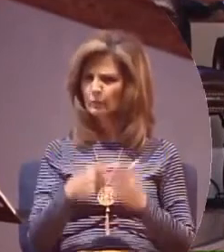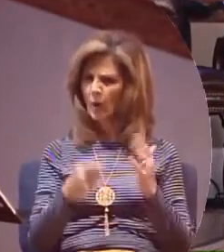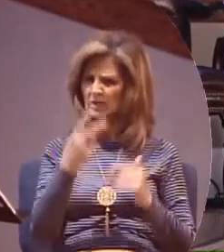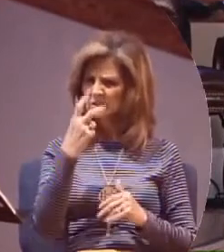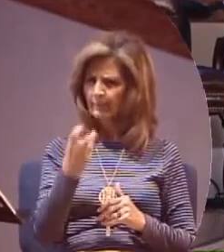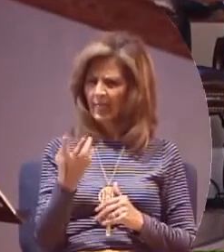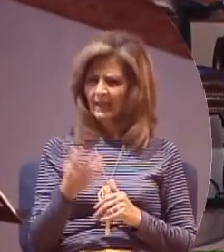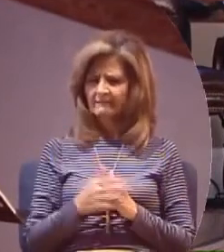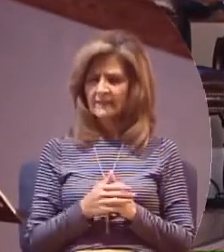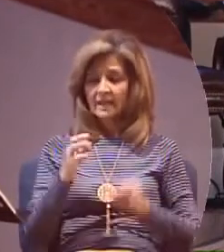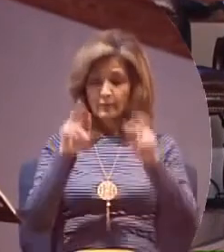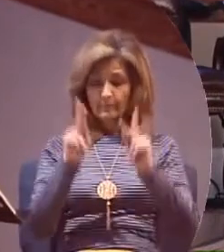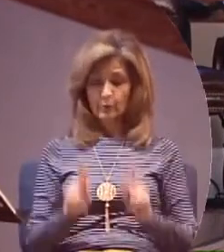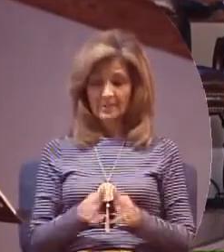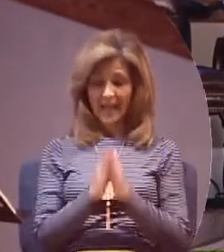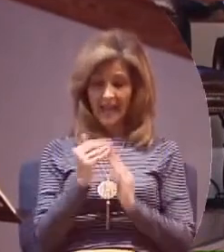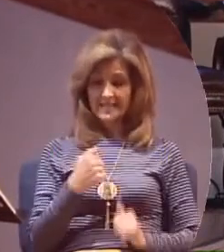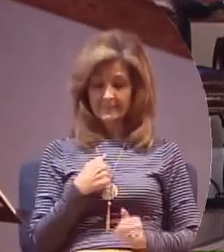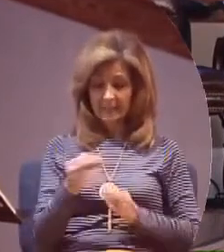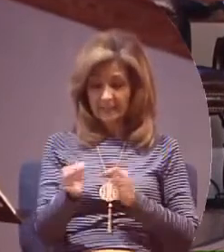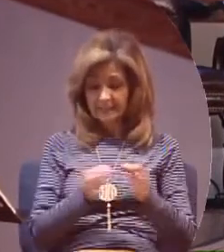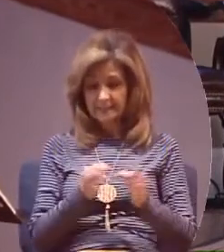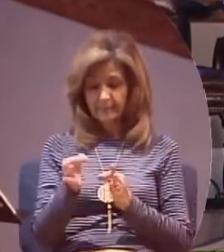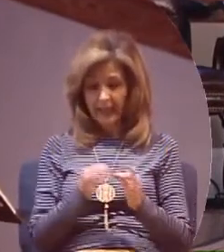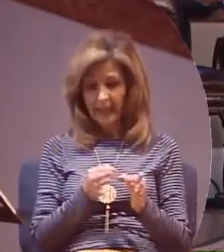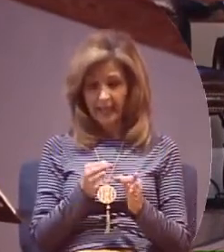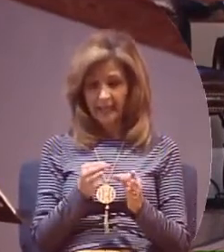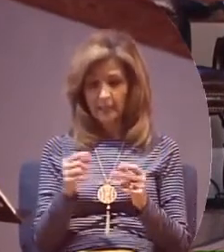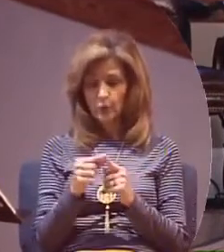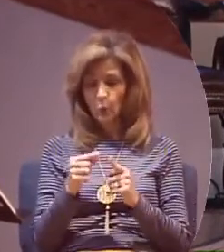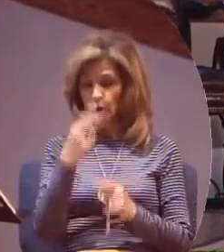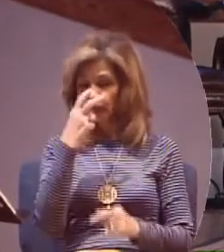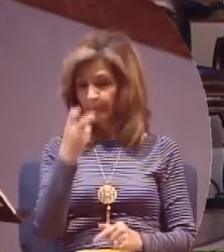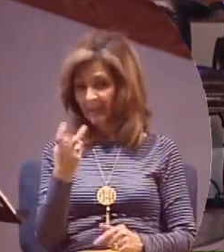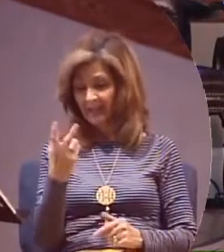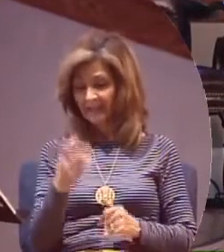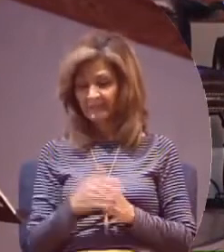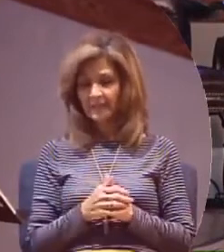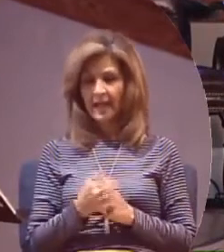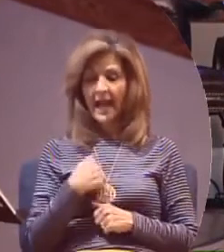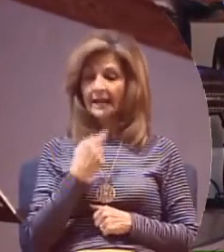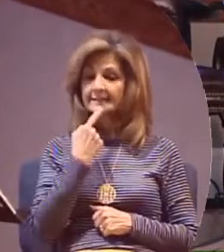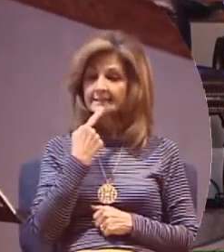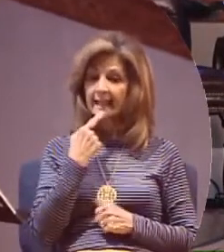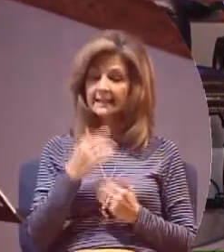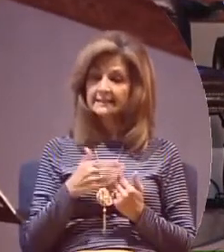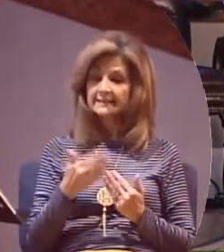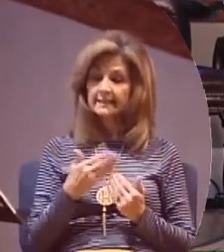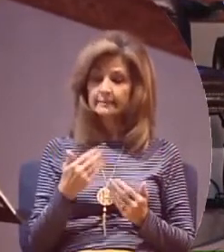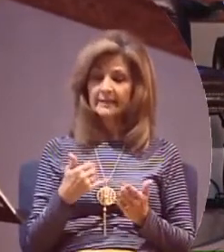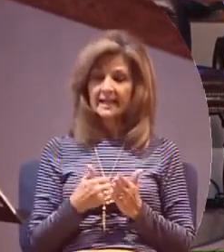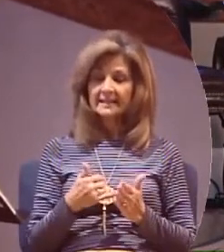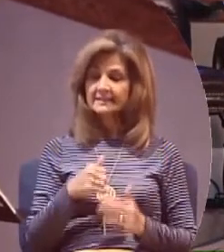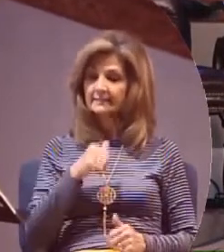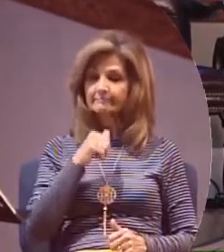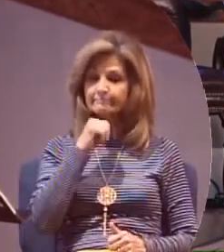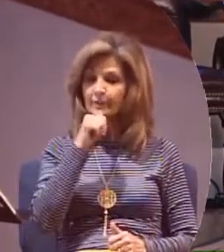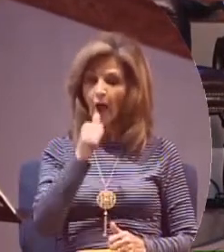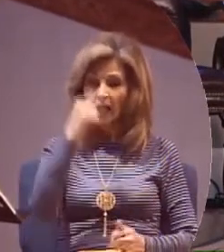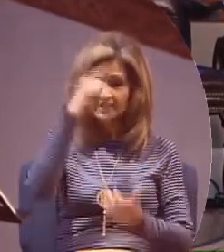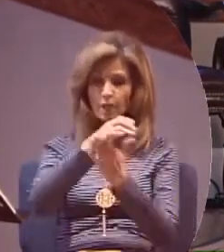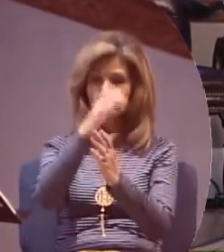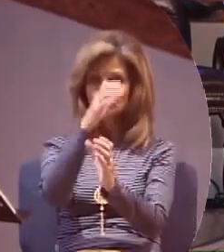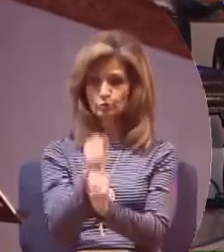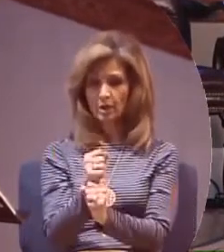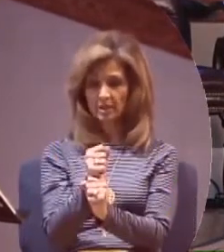unbelief? If somebody were to ask me to define or give a definition of what unbelief is, I'd just simply say this. It's a lack of trust. It